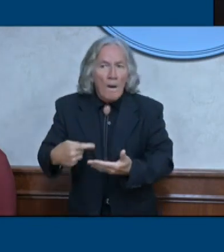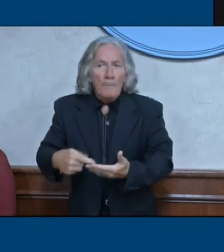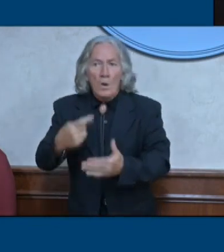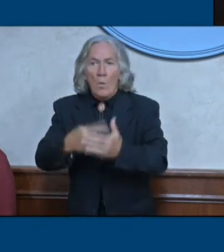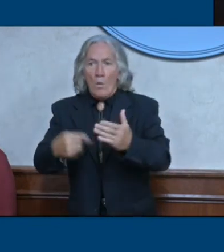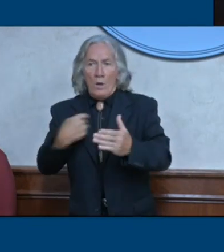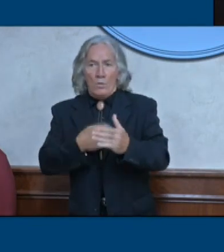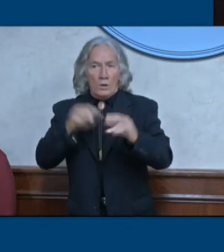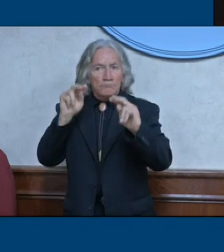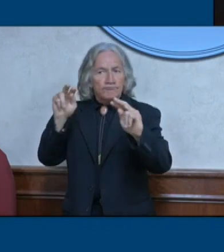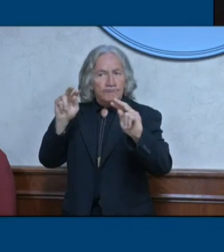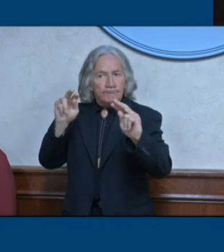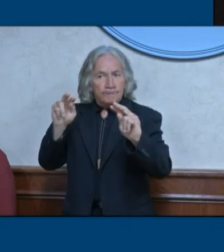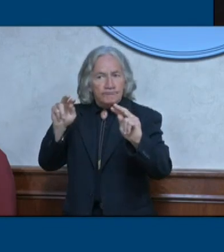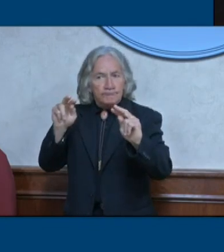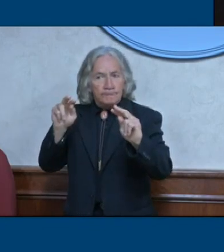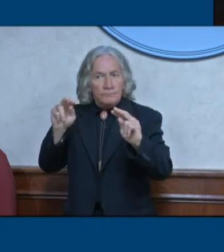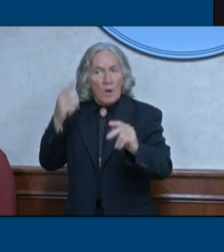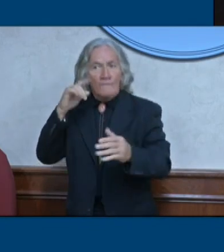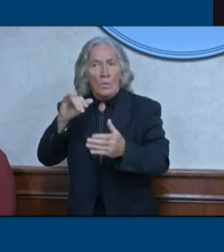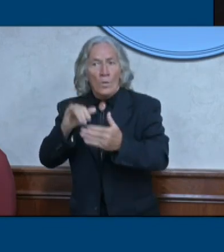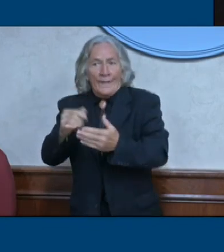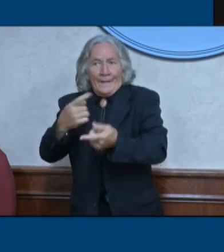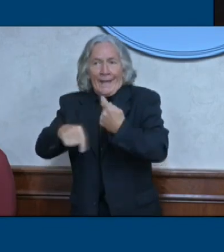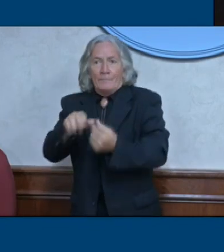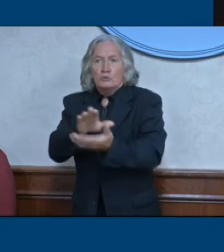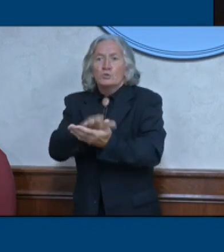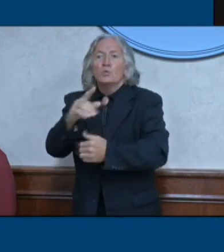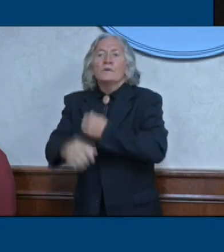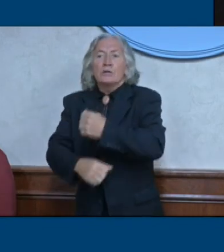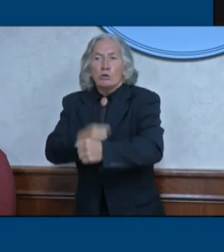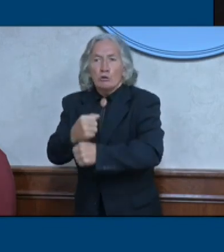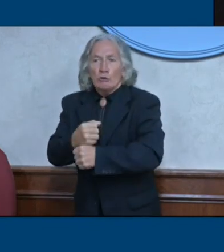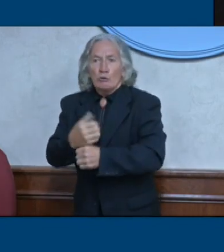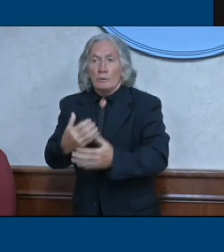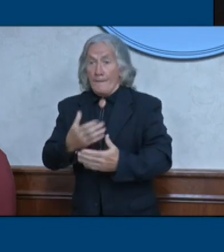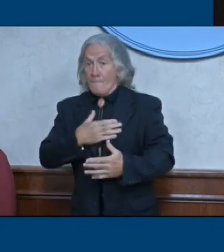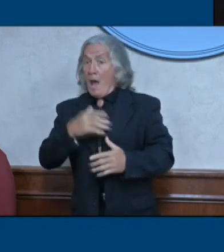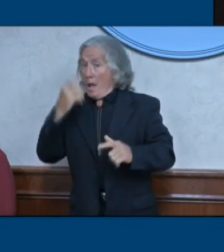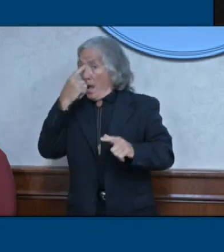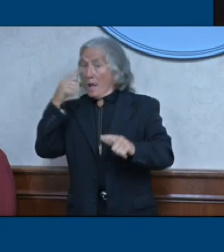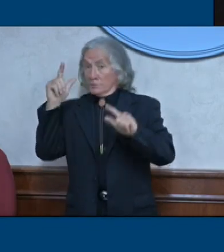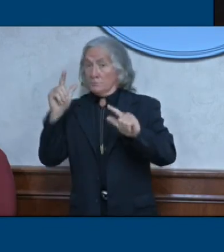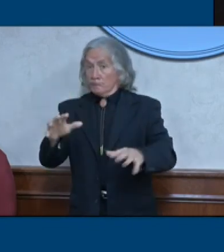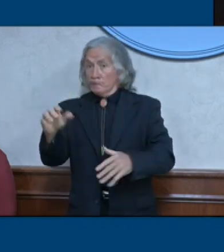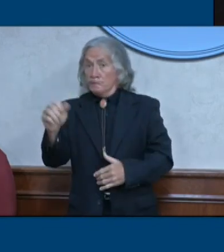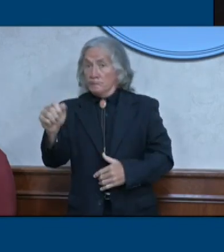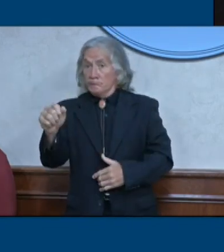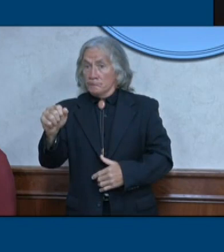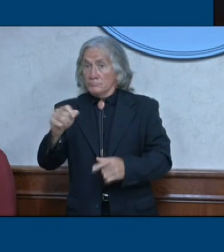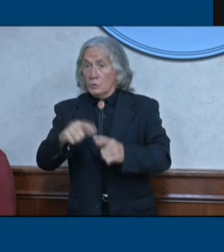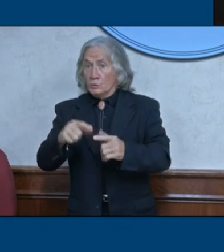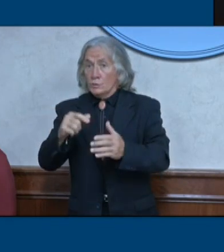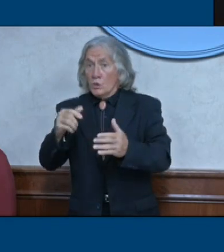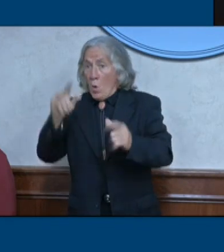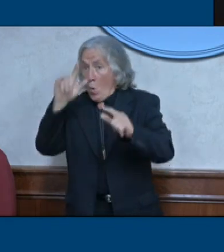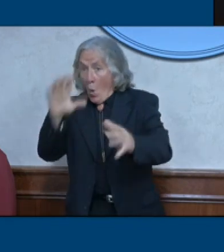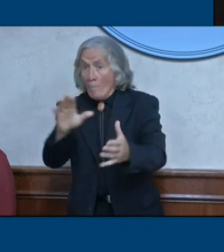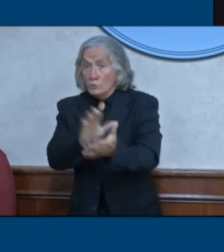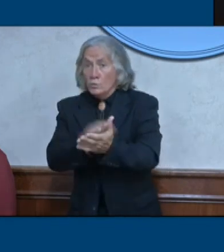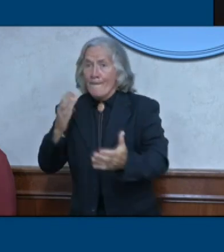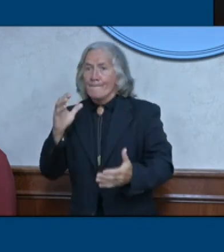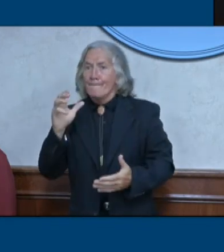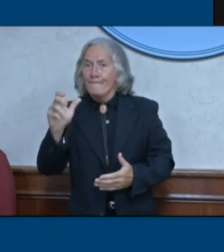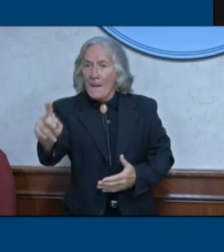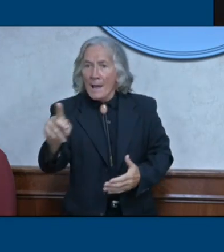about what we look forward to for the upcoming school year. It is my expectation to see students